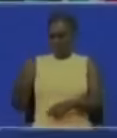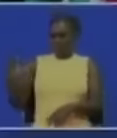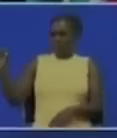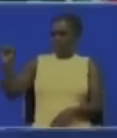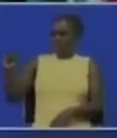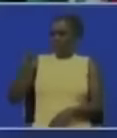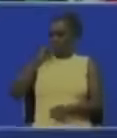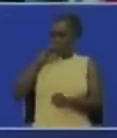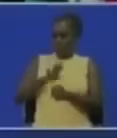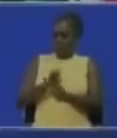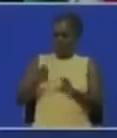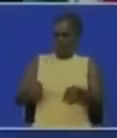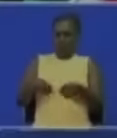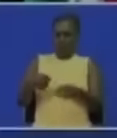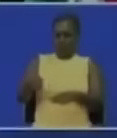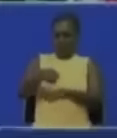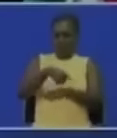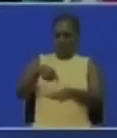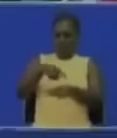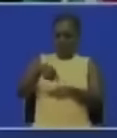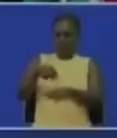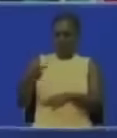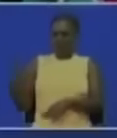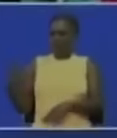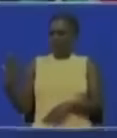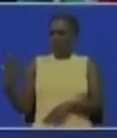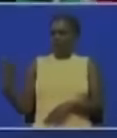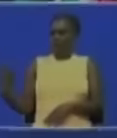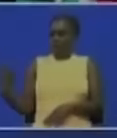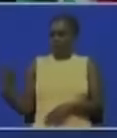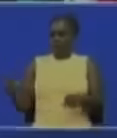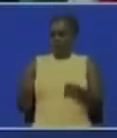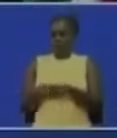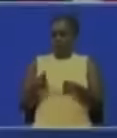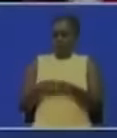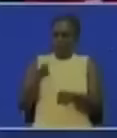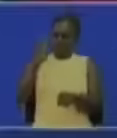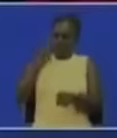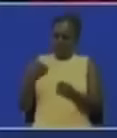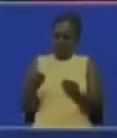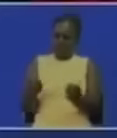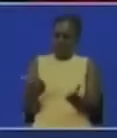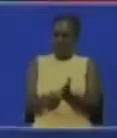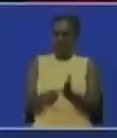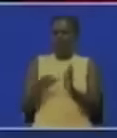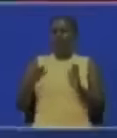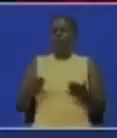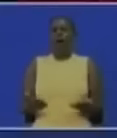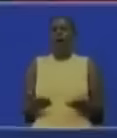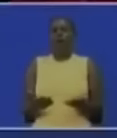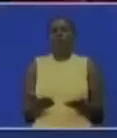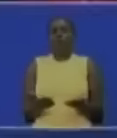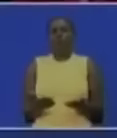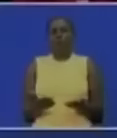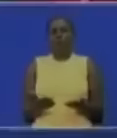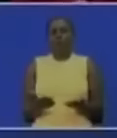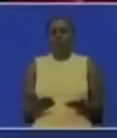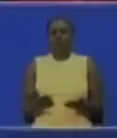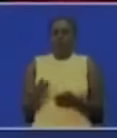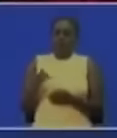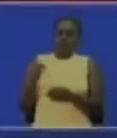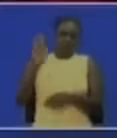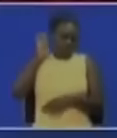promised to grant the members 24-hour security and look further into the issue. I've received your